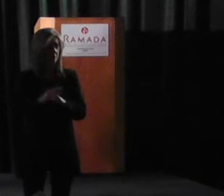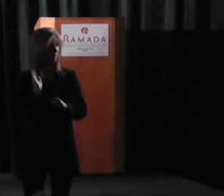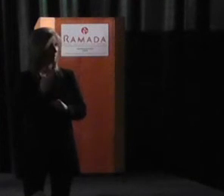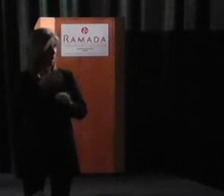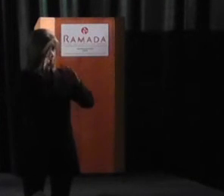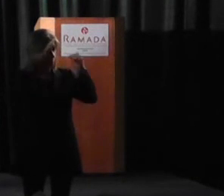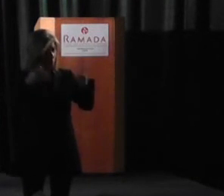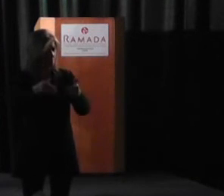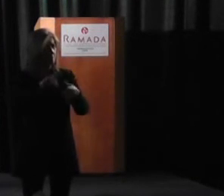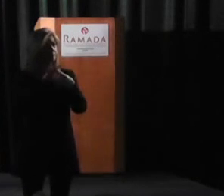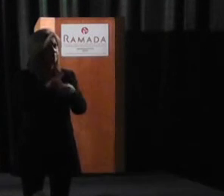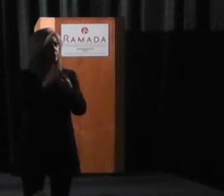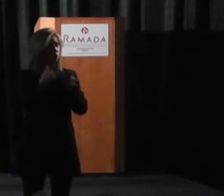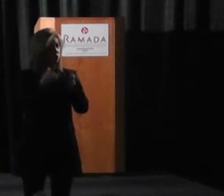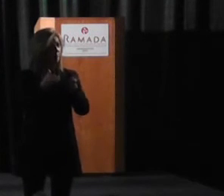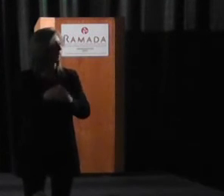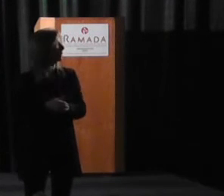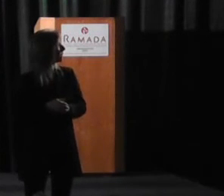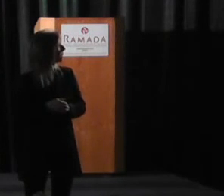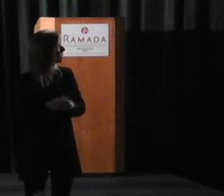Here's Tracy doing his FES.